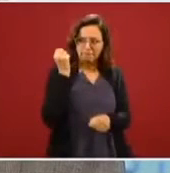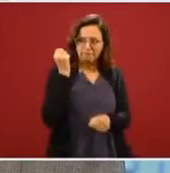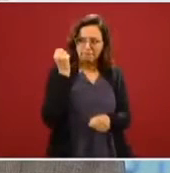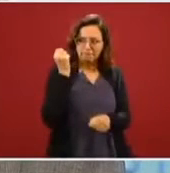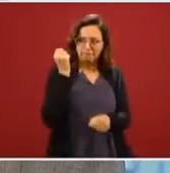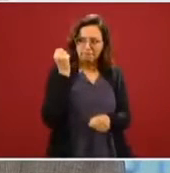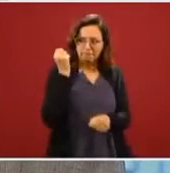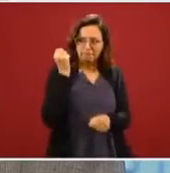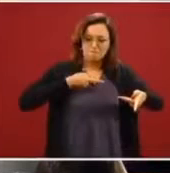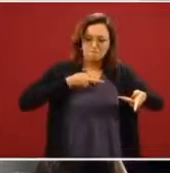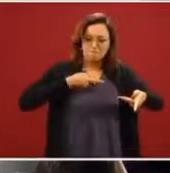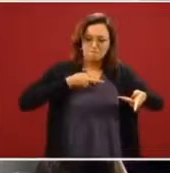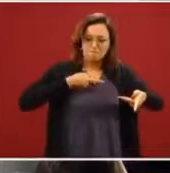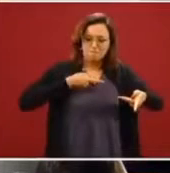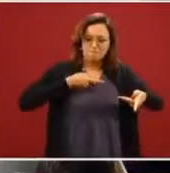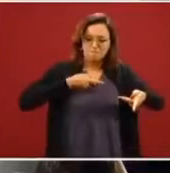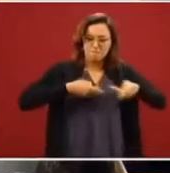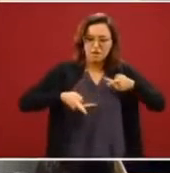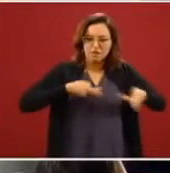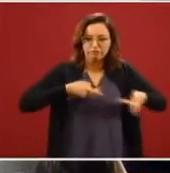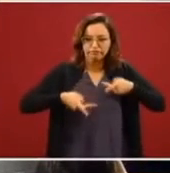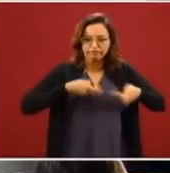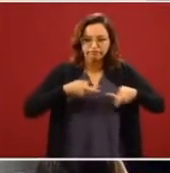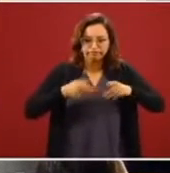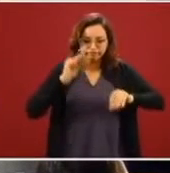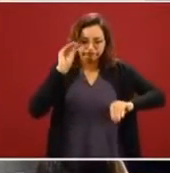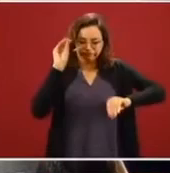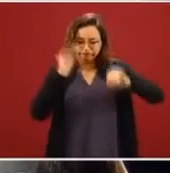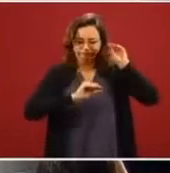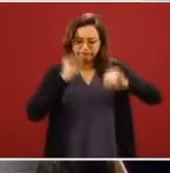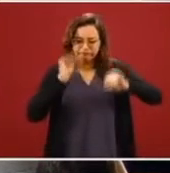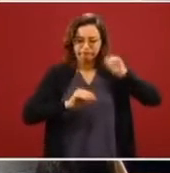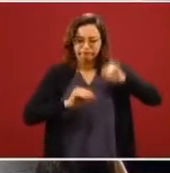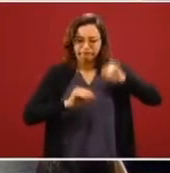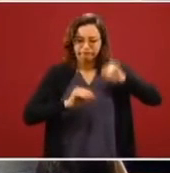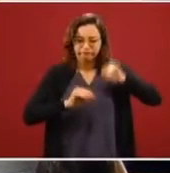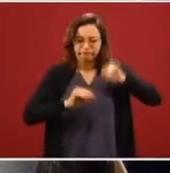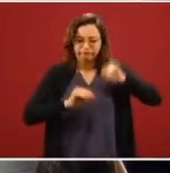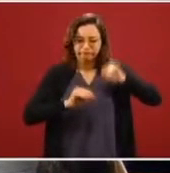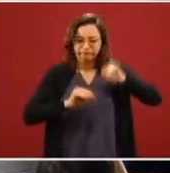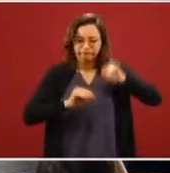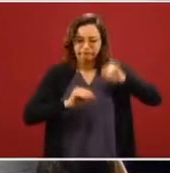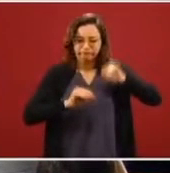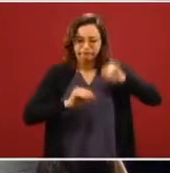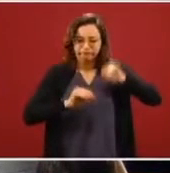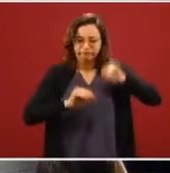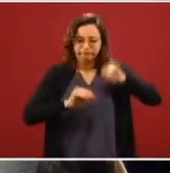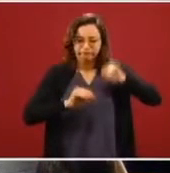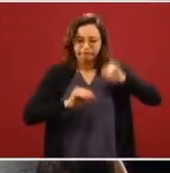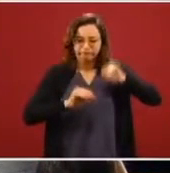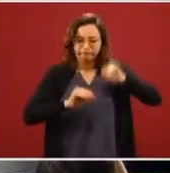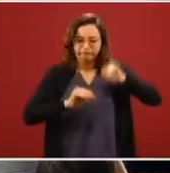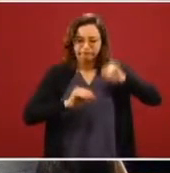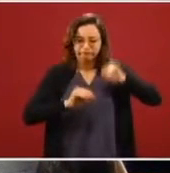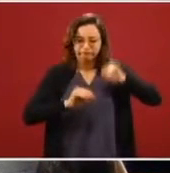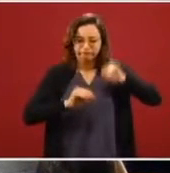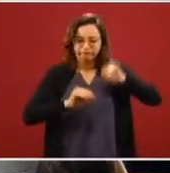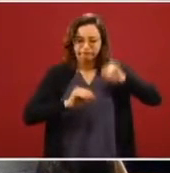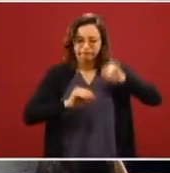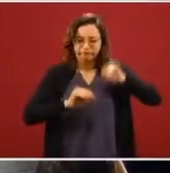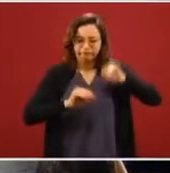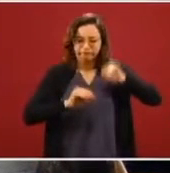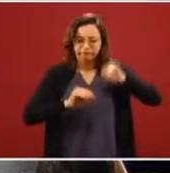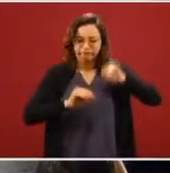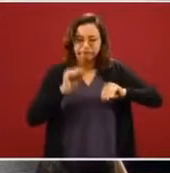to identify con evidencia científica, con datos with scientific evidence,